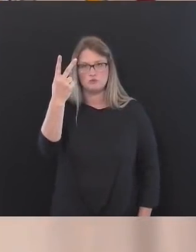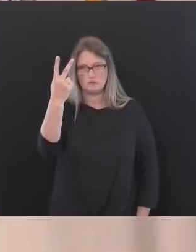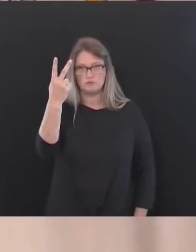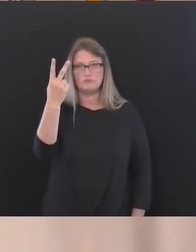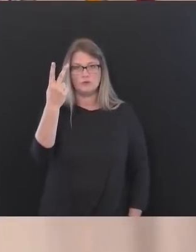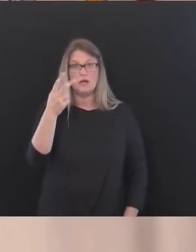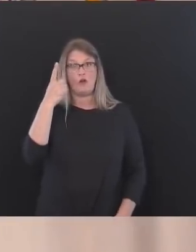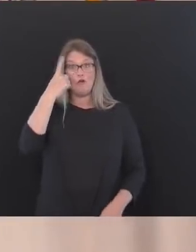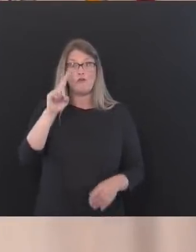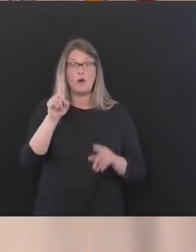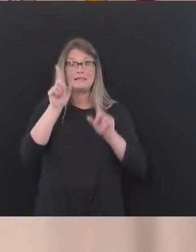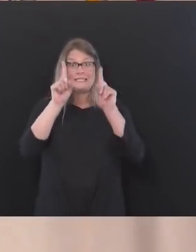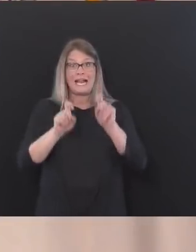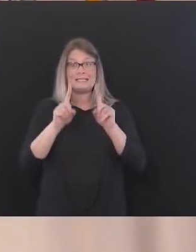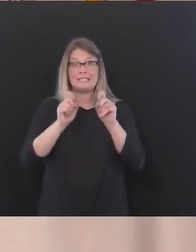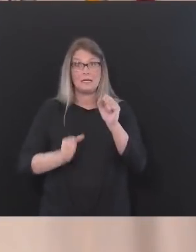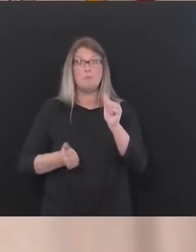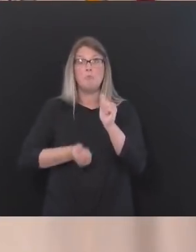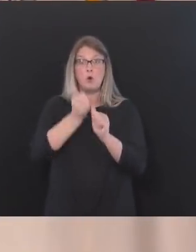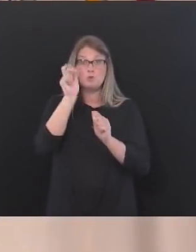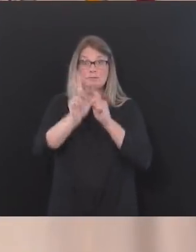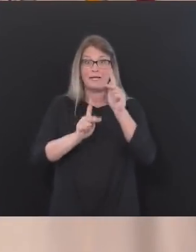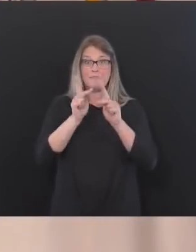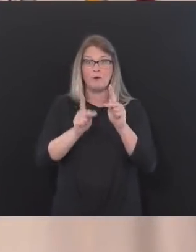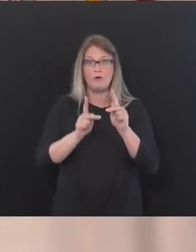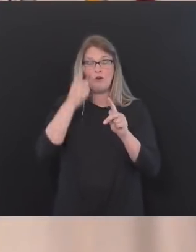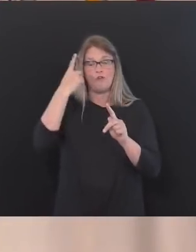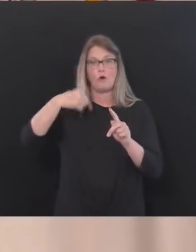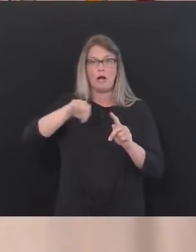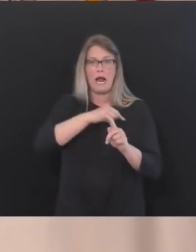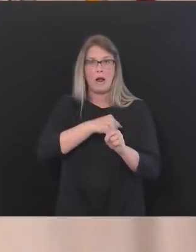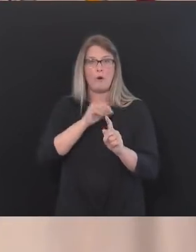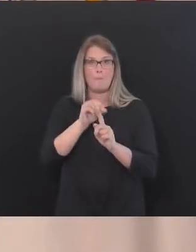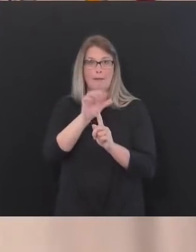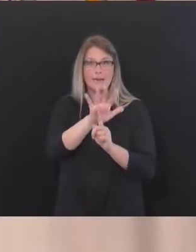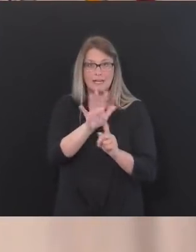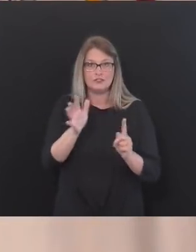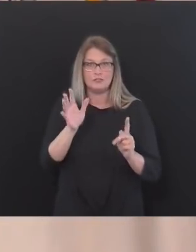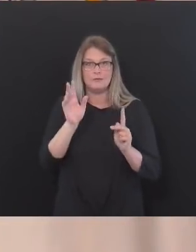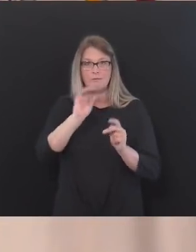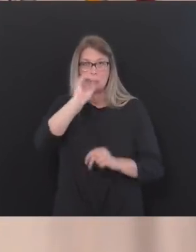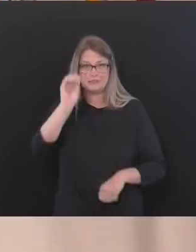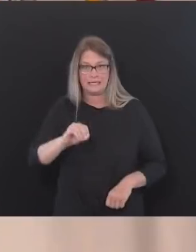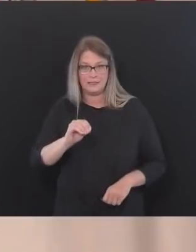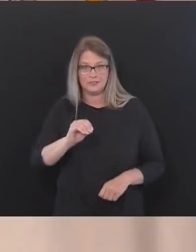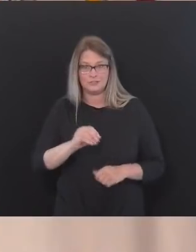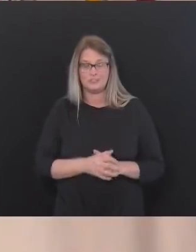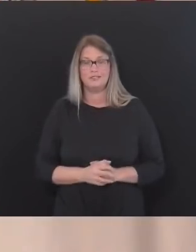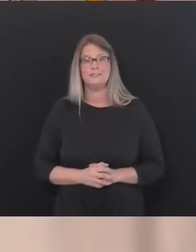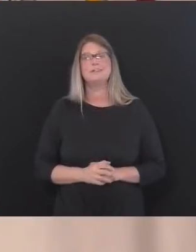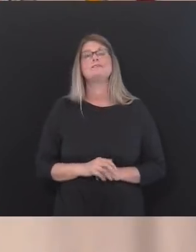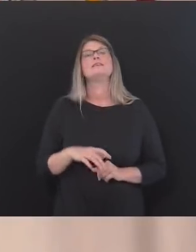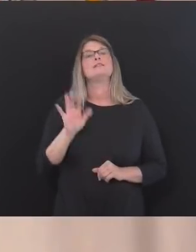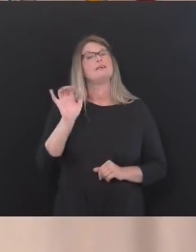number tested to the population percentage. Now, with that,